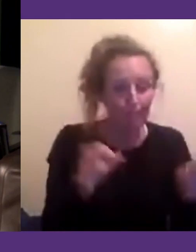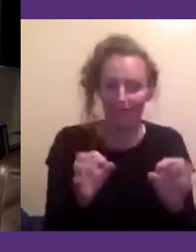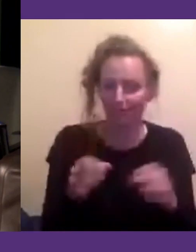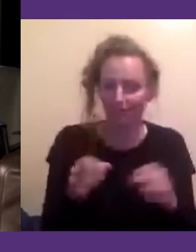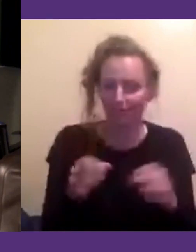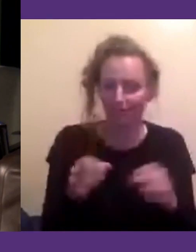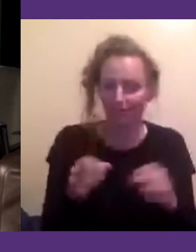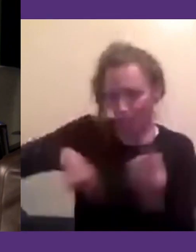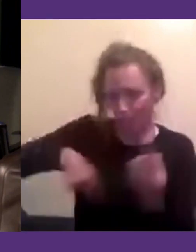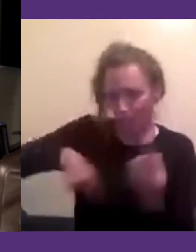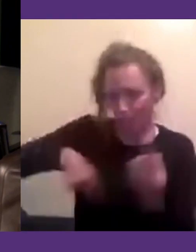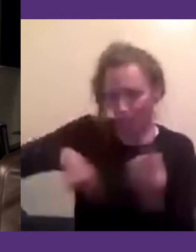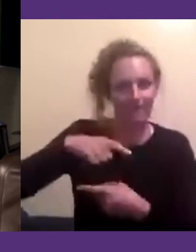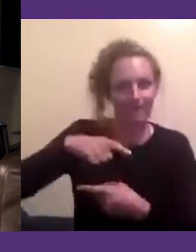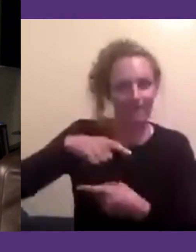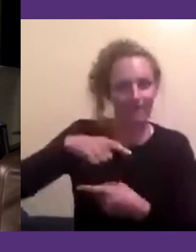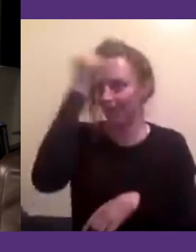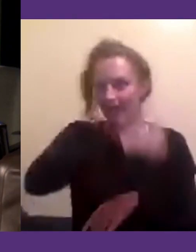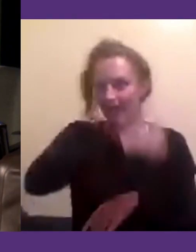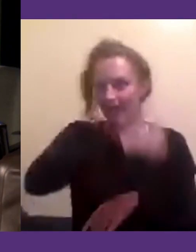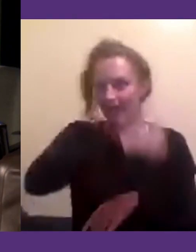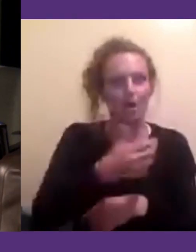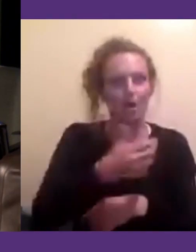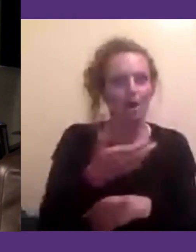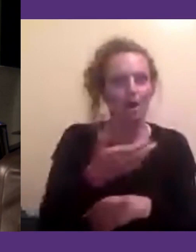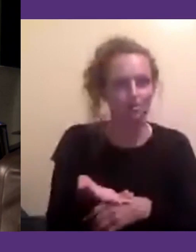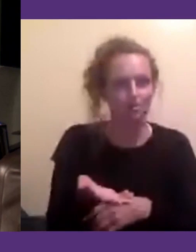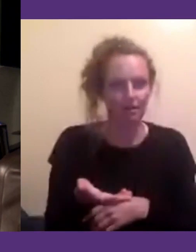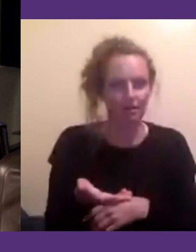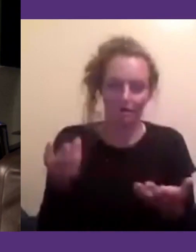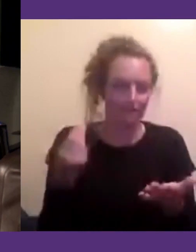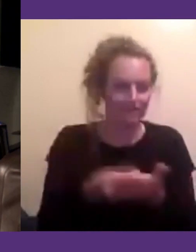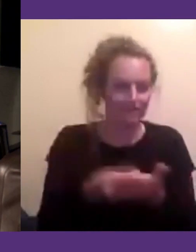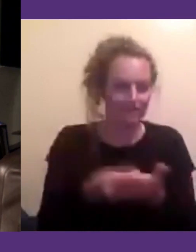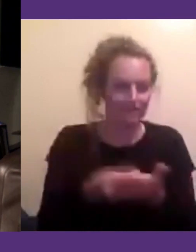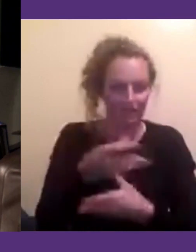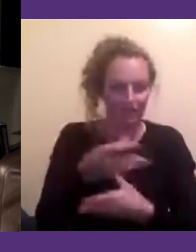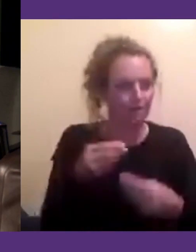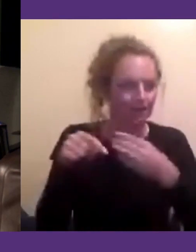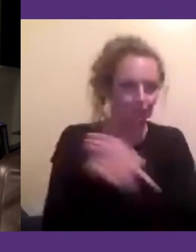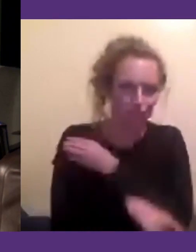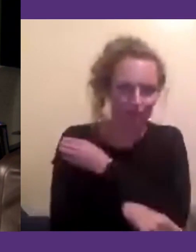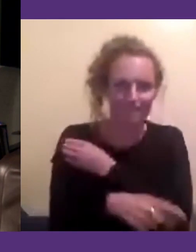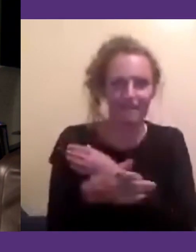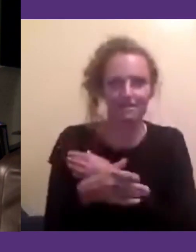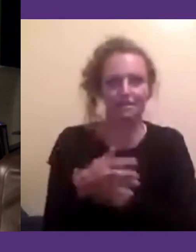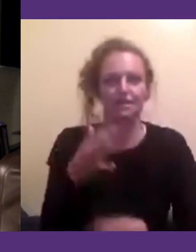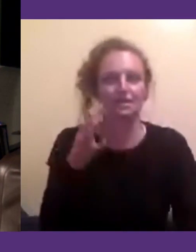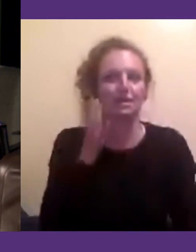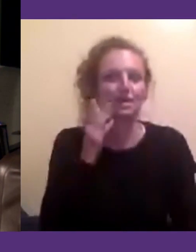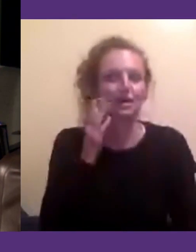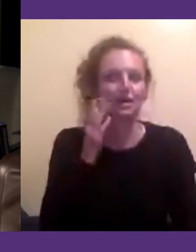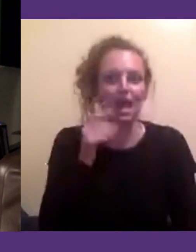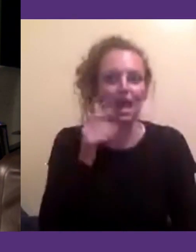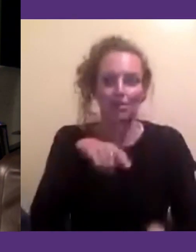or have been asked their opinion, we're being asked, how do you feel about the government giving you £150?